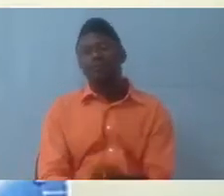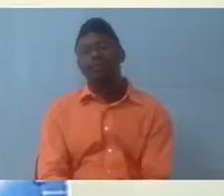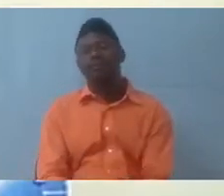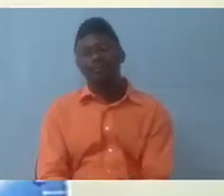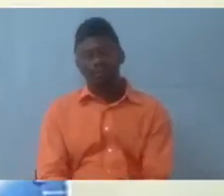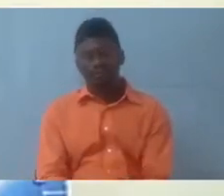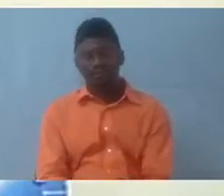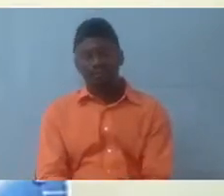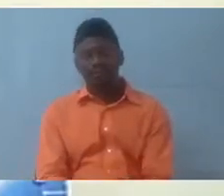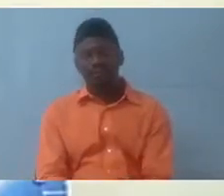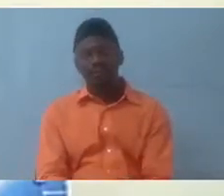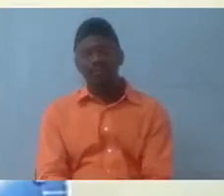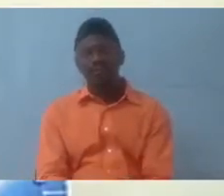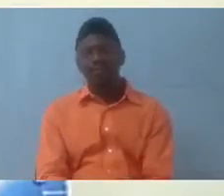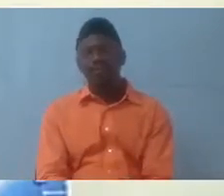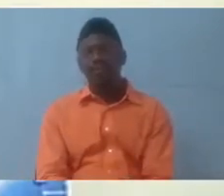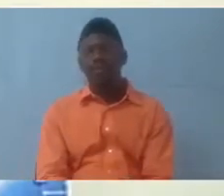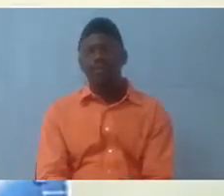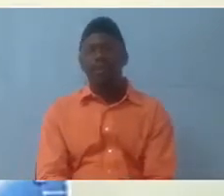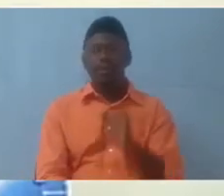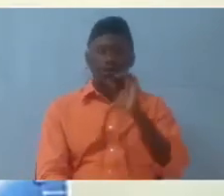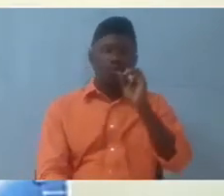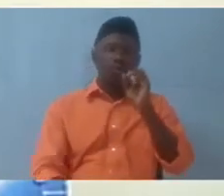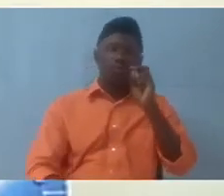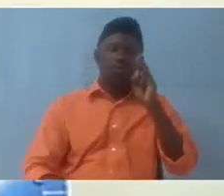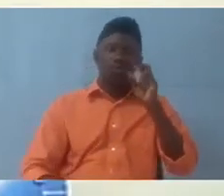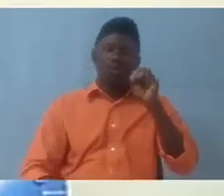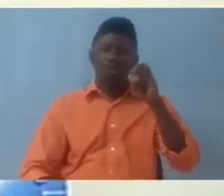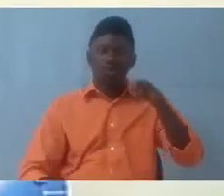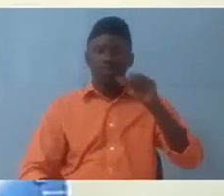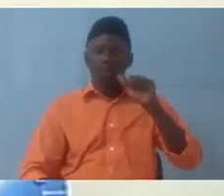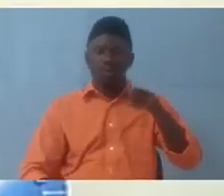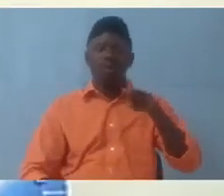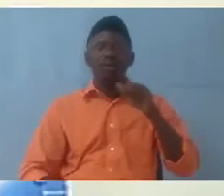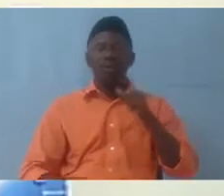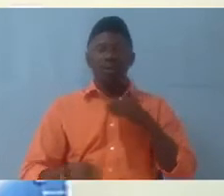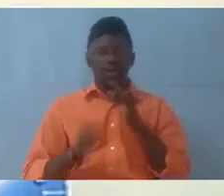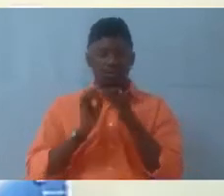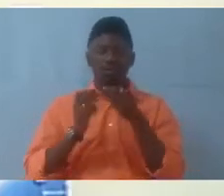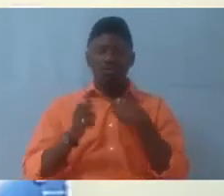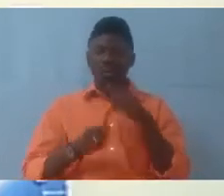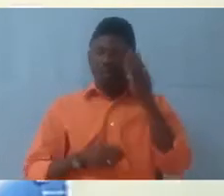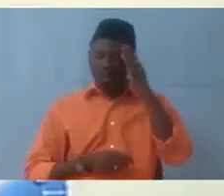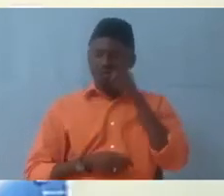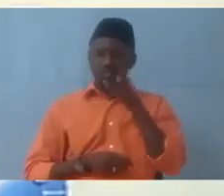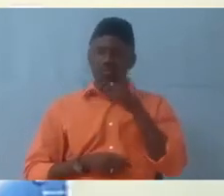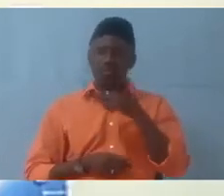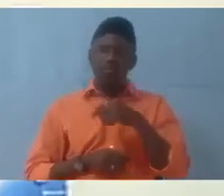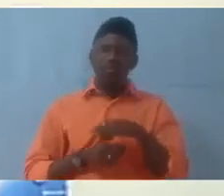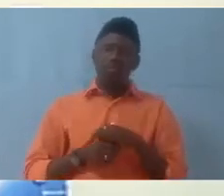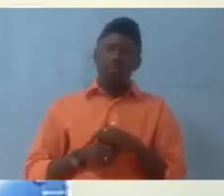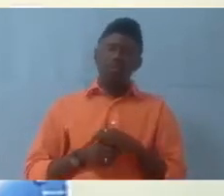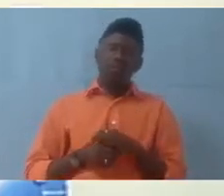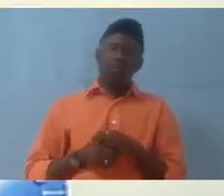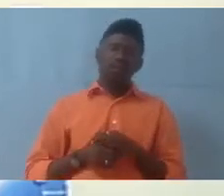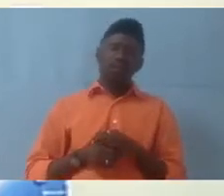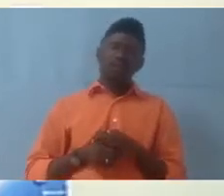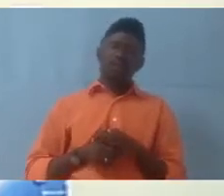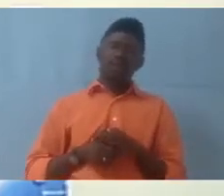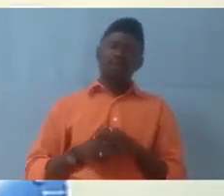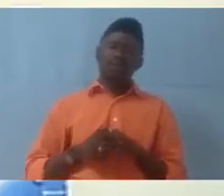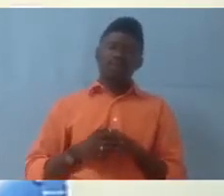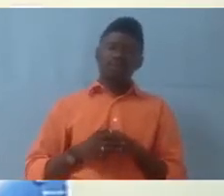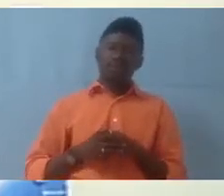so he sent to me that I know you don't know I work for the NIA, but apparently I work for the NIA. Ci la ma wax ne